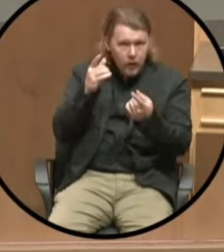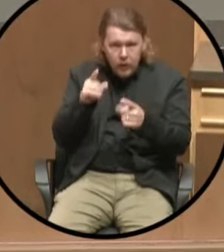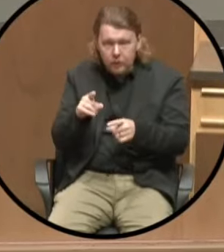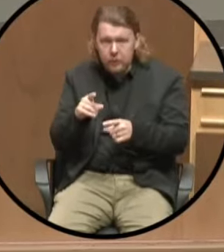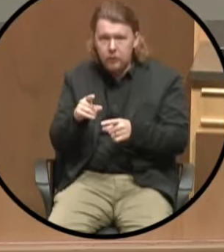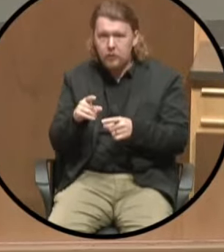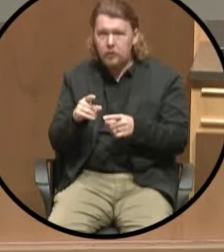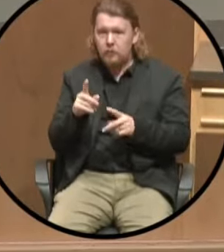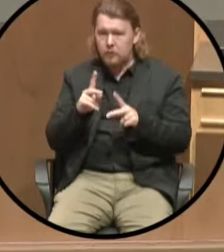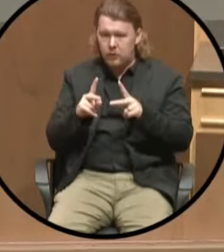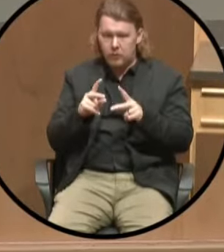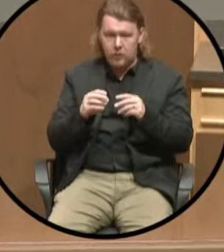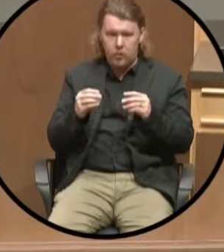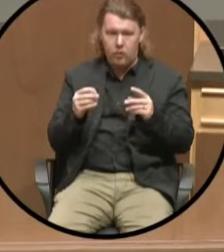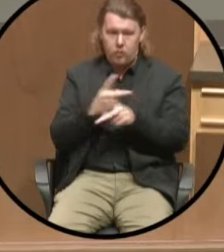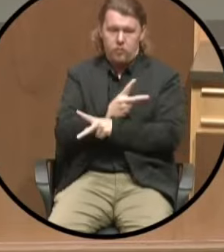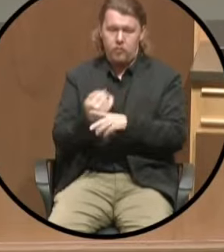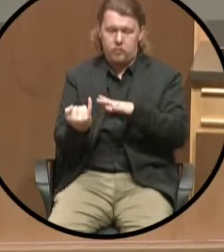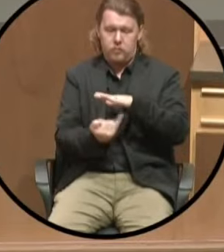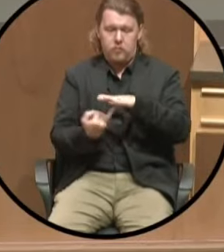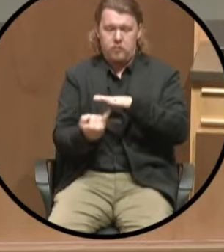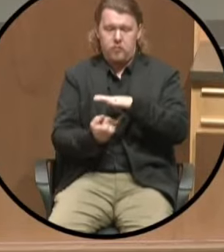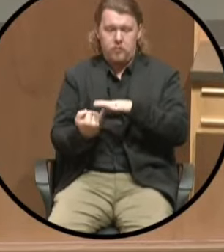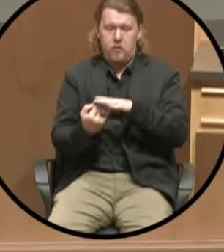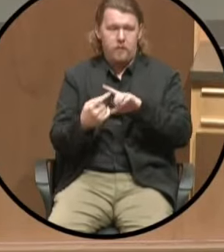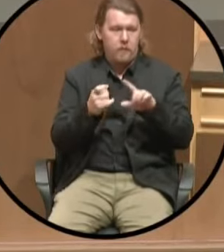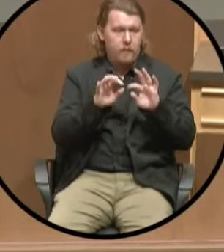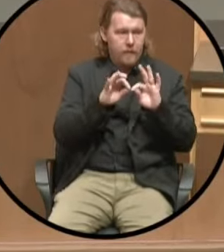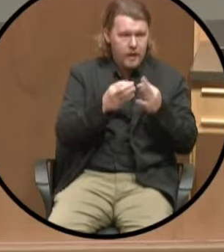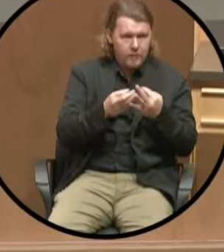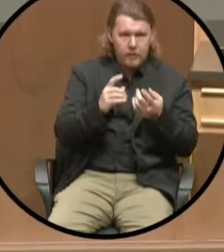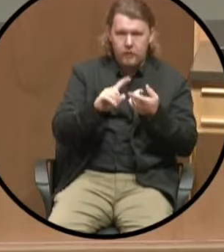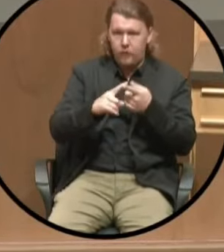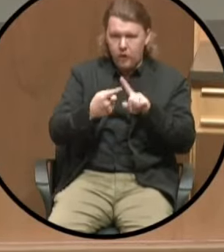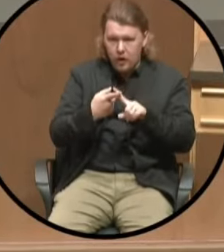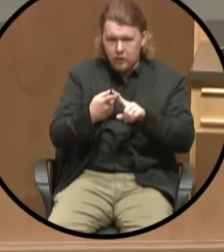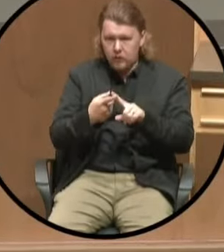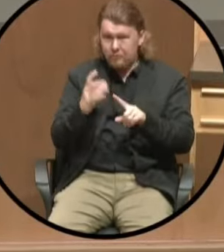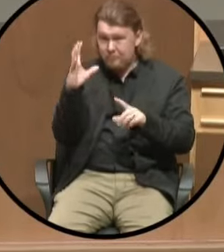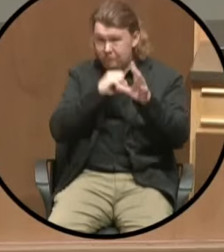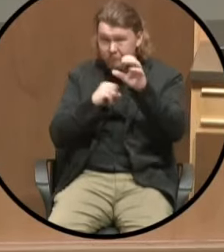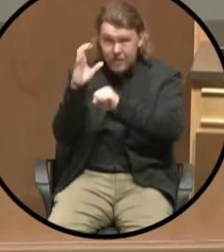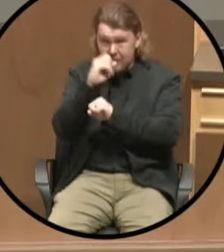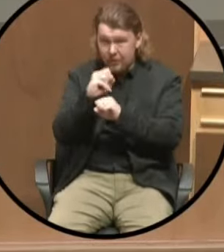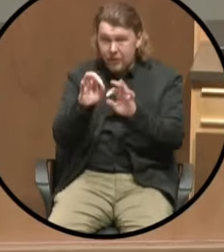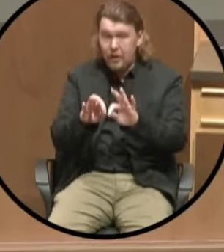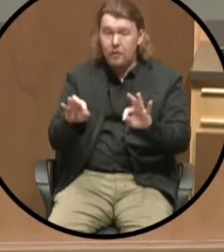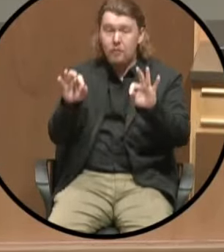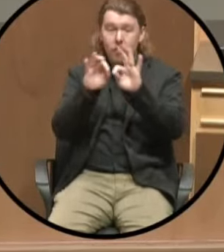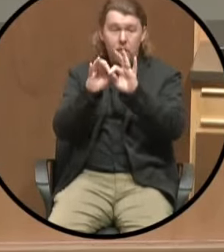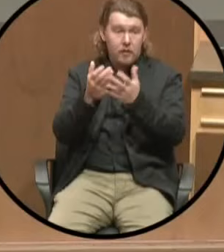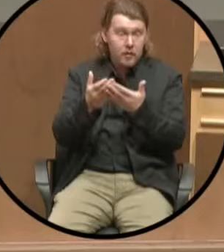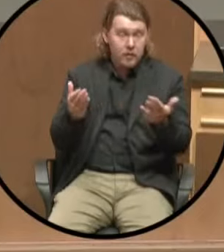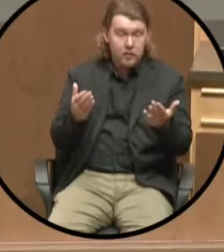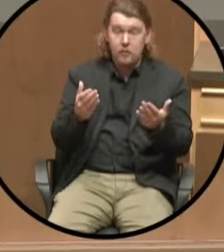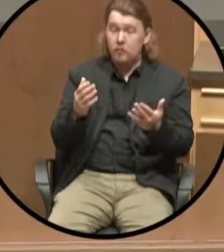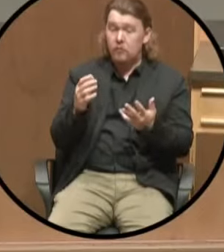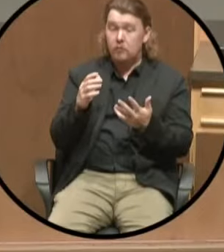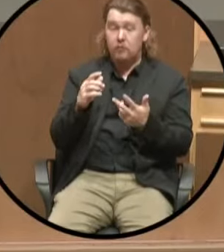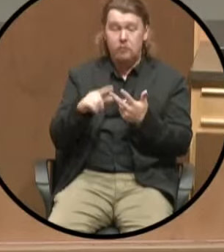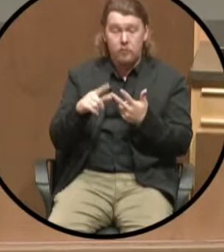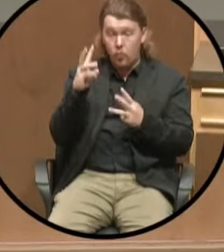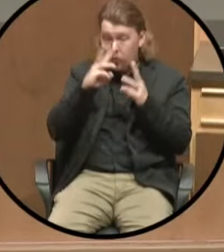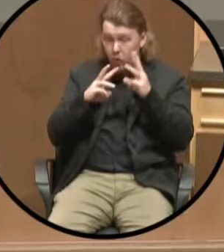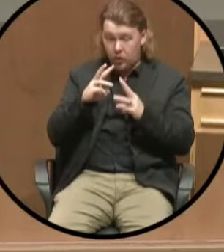socially isolated from loved ones, missing out on important milestones. Some may persistently worry about their health or the health